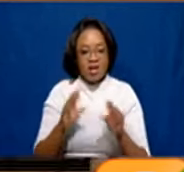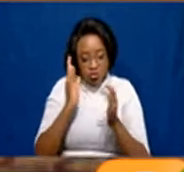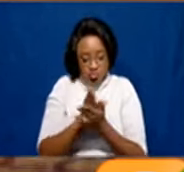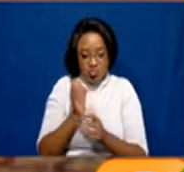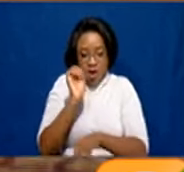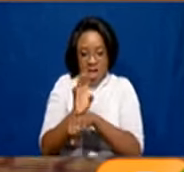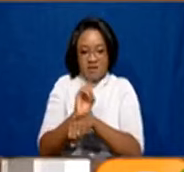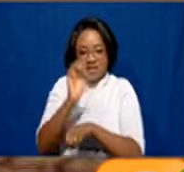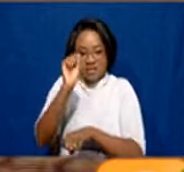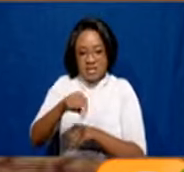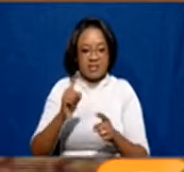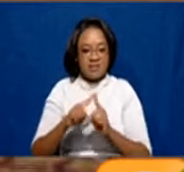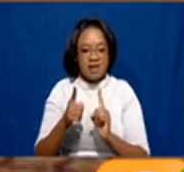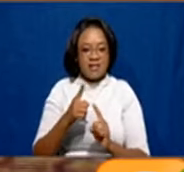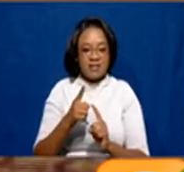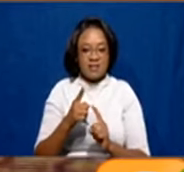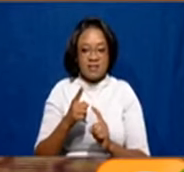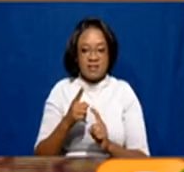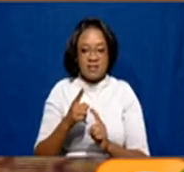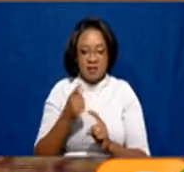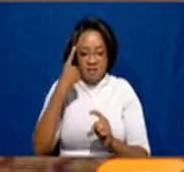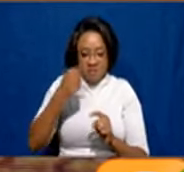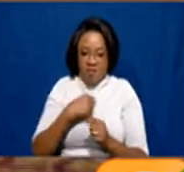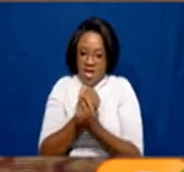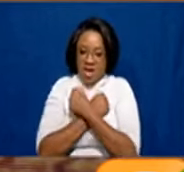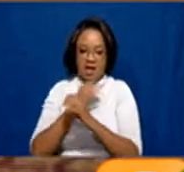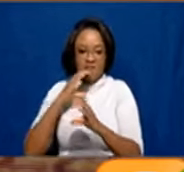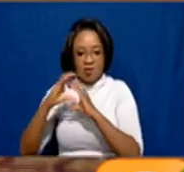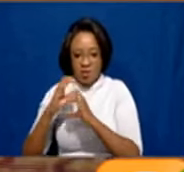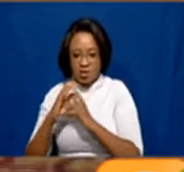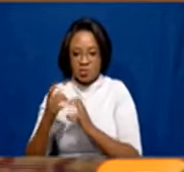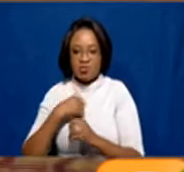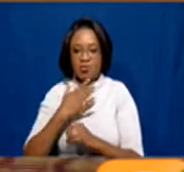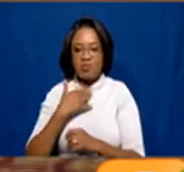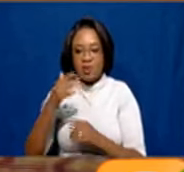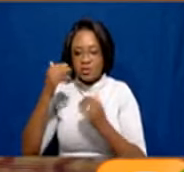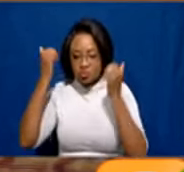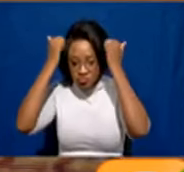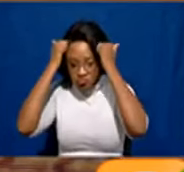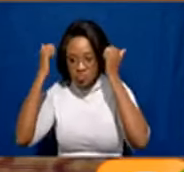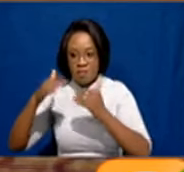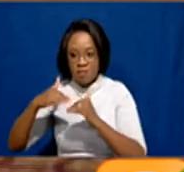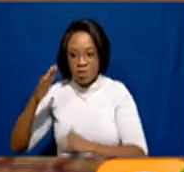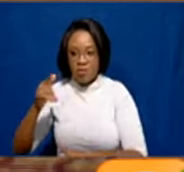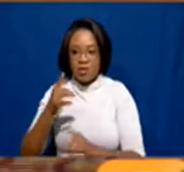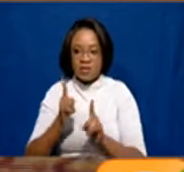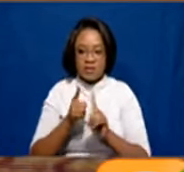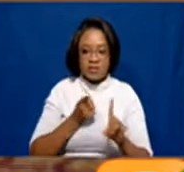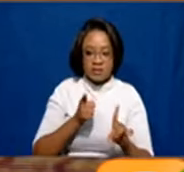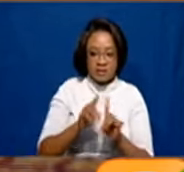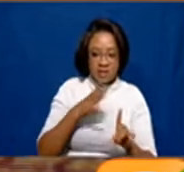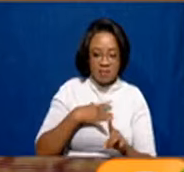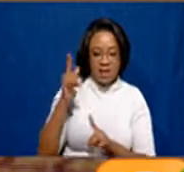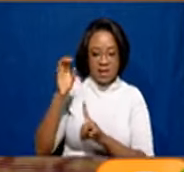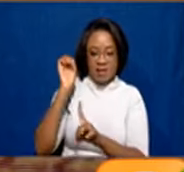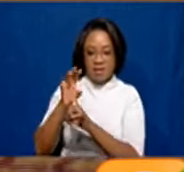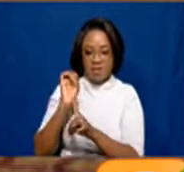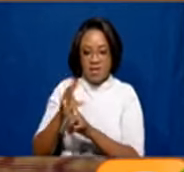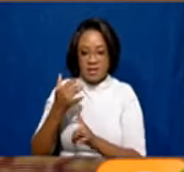but you don't say, okay, for me, I loved communication, so I wanted to study more of that. And my big sister is actually my career mentor.